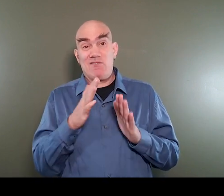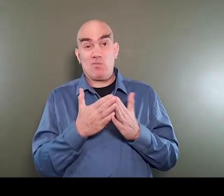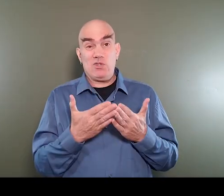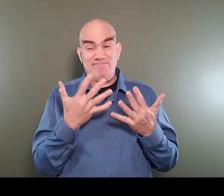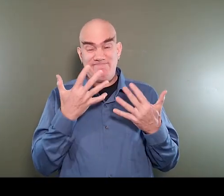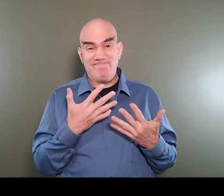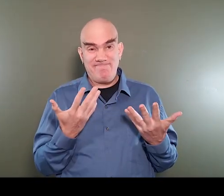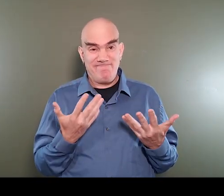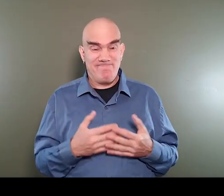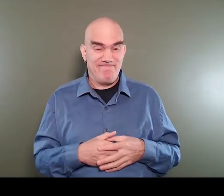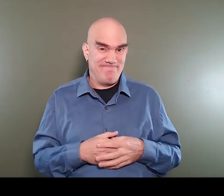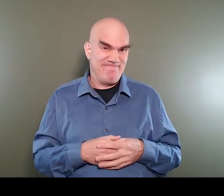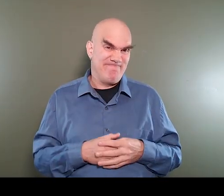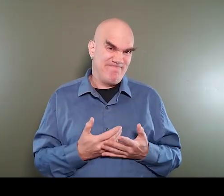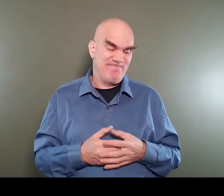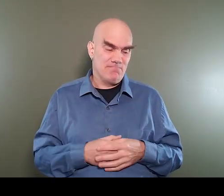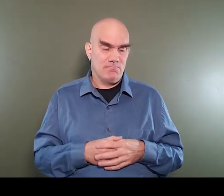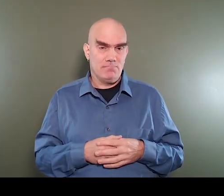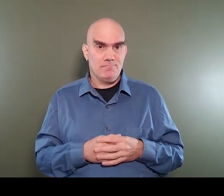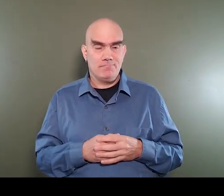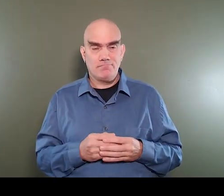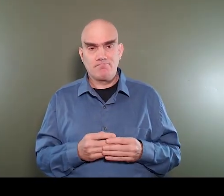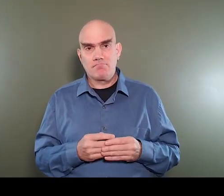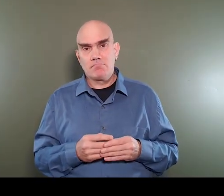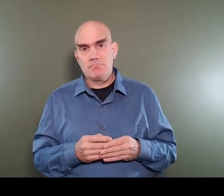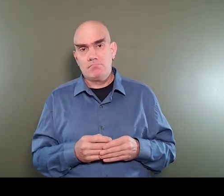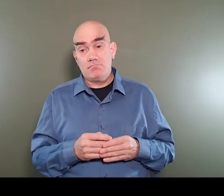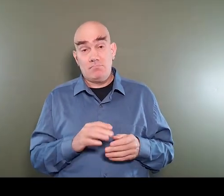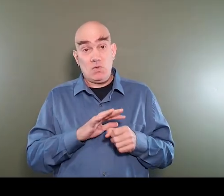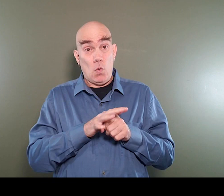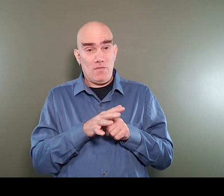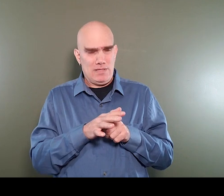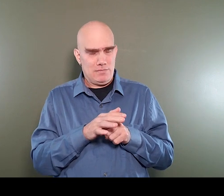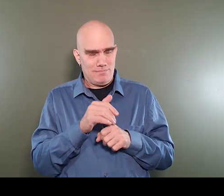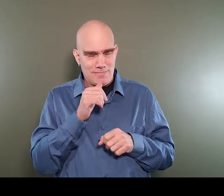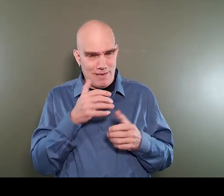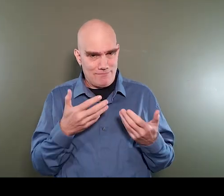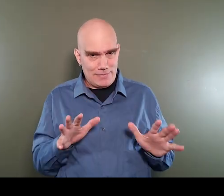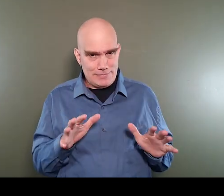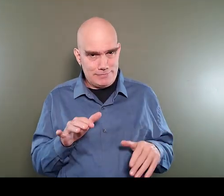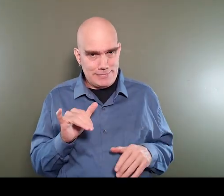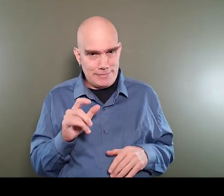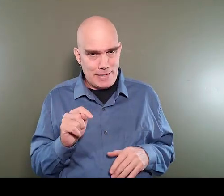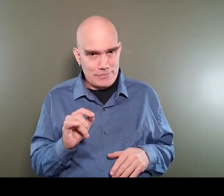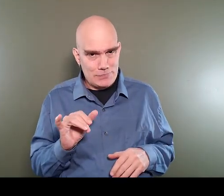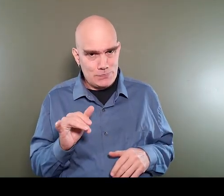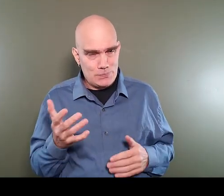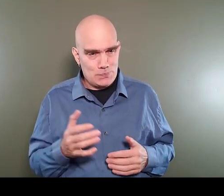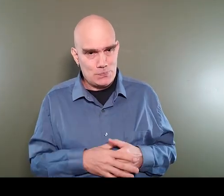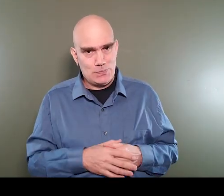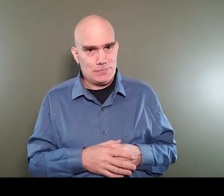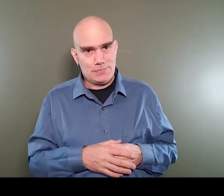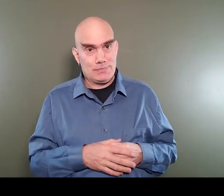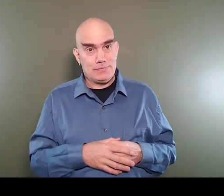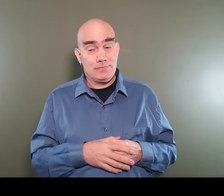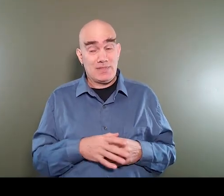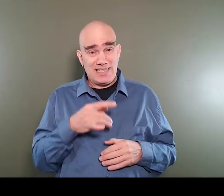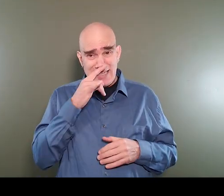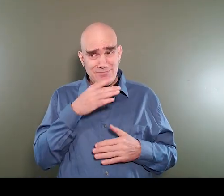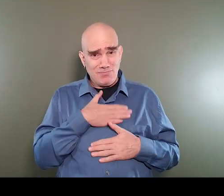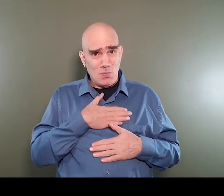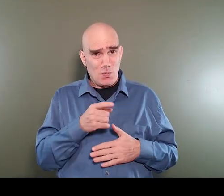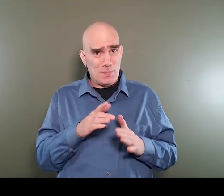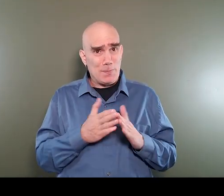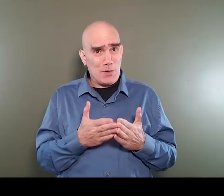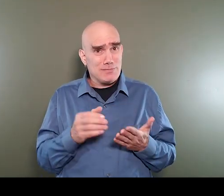had to take down 5 books, unfortunately. And COVID is not over yet.